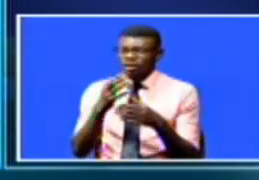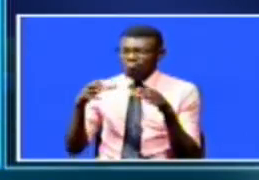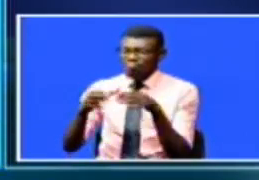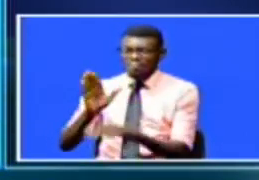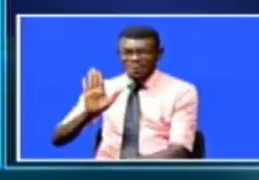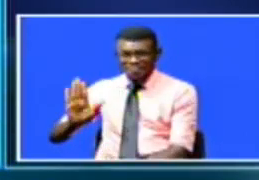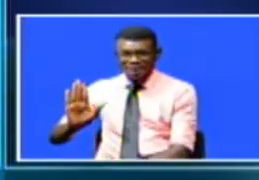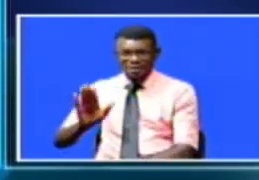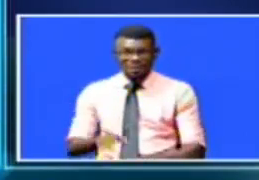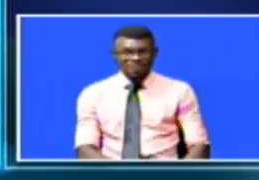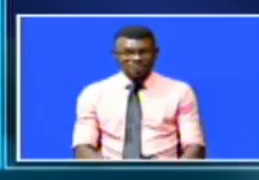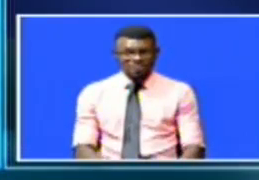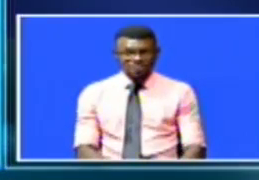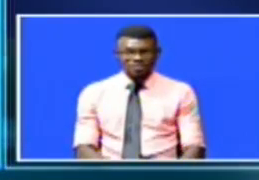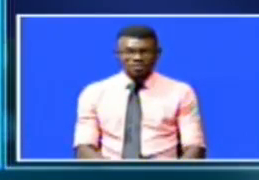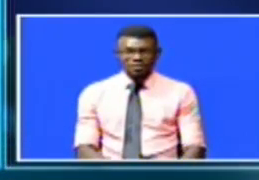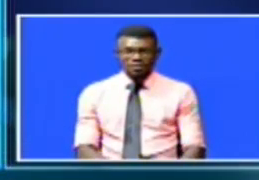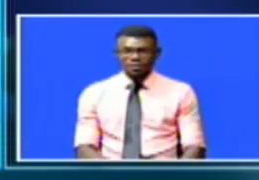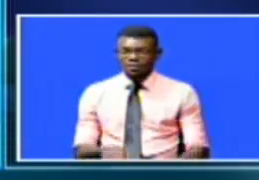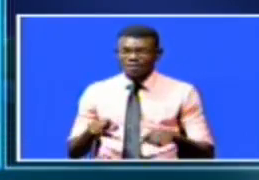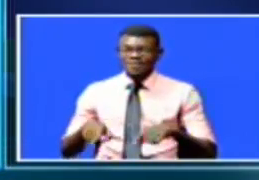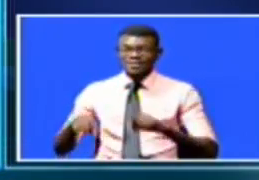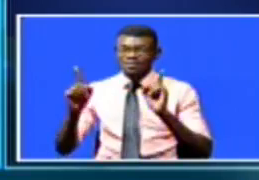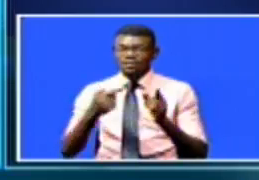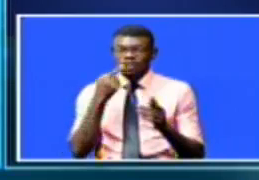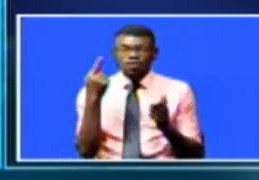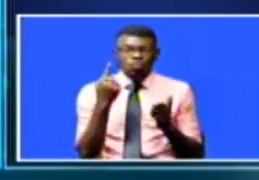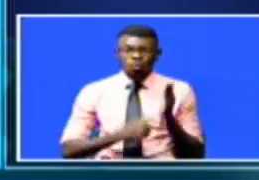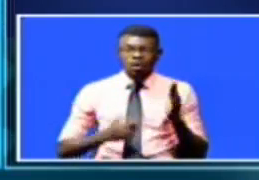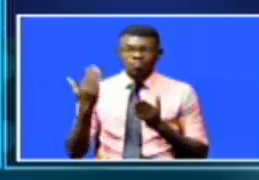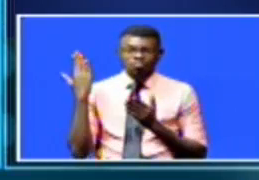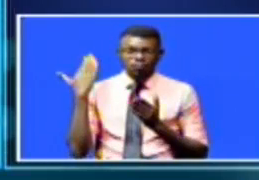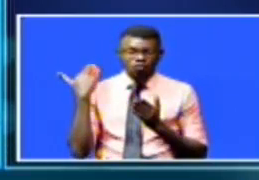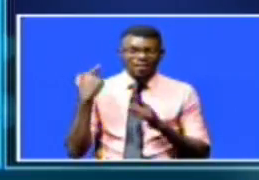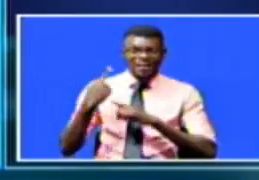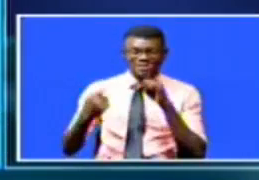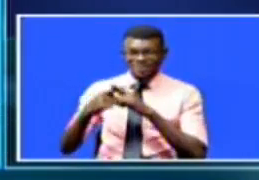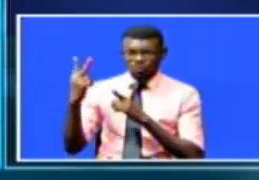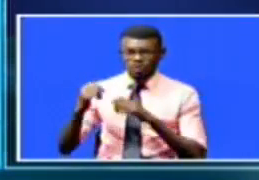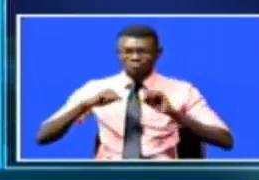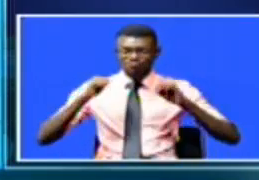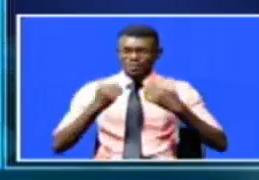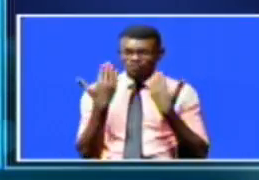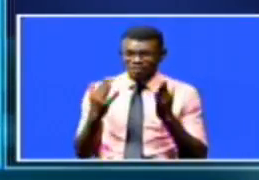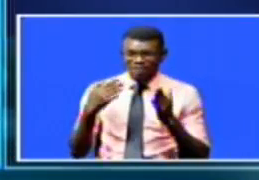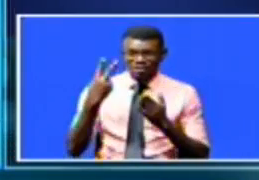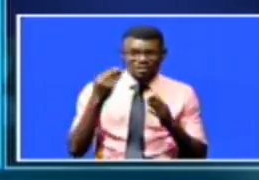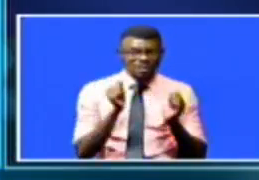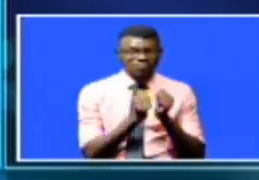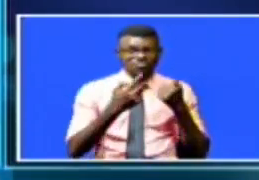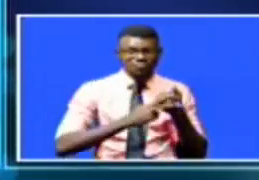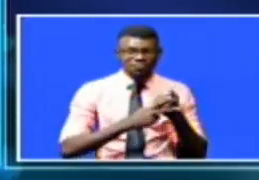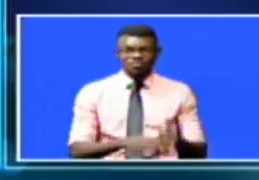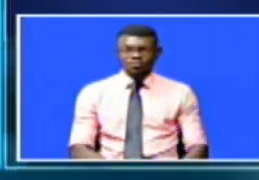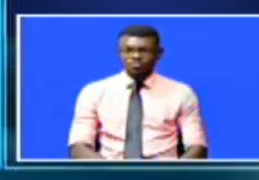from, among other points, what they are trying to say, that there was an agreement 2 years ago in 2017 when